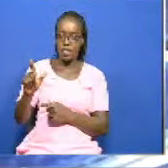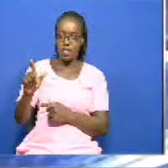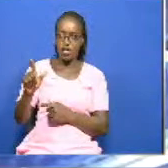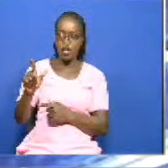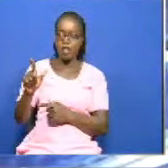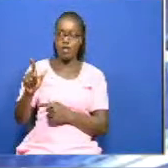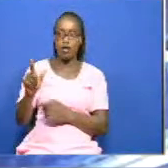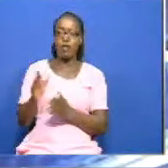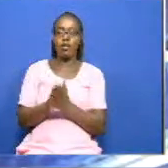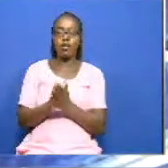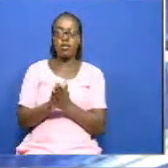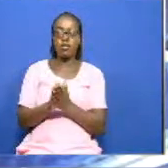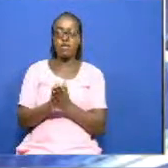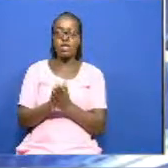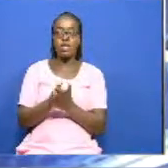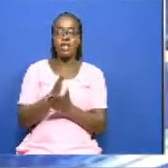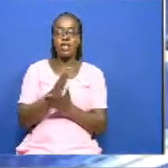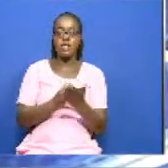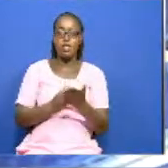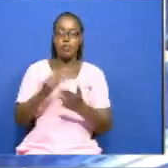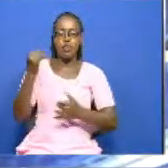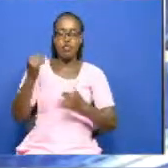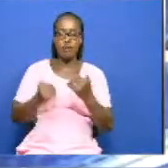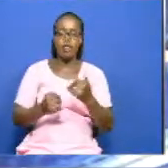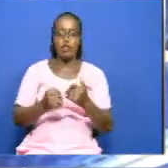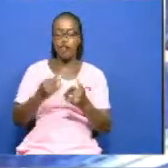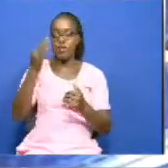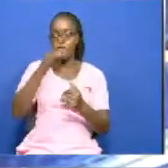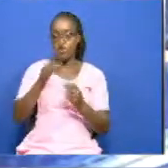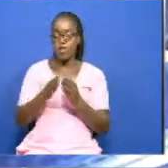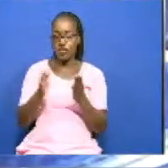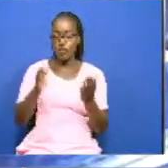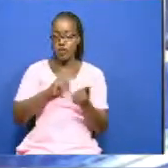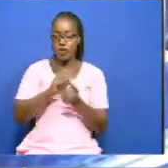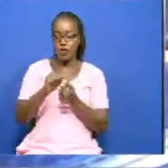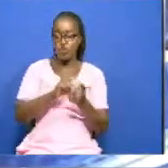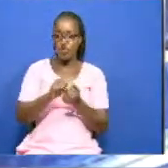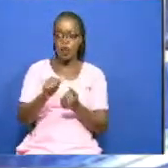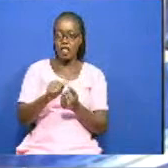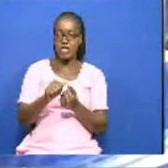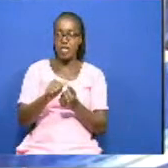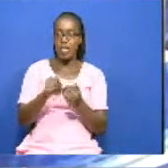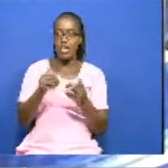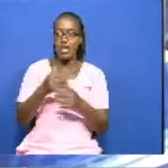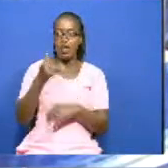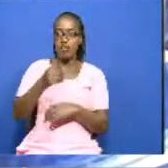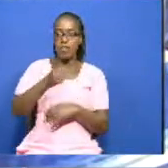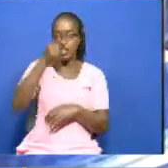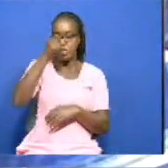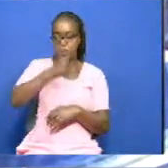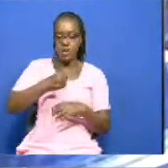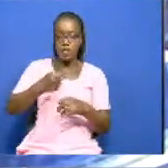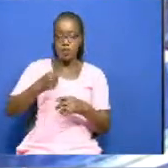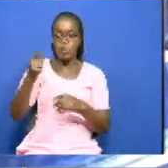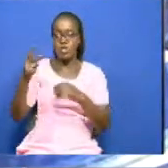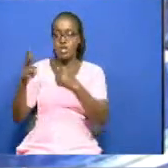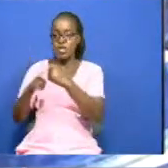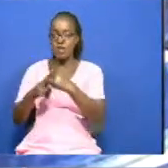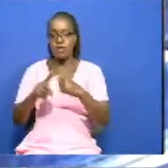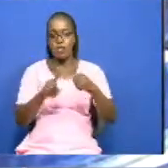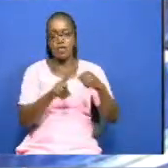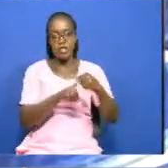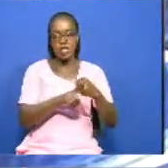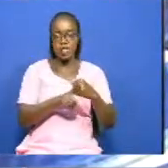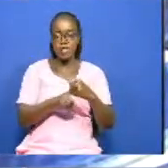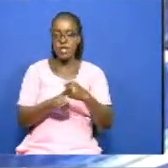the semi-finals of the French Open on Friday after the Spaniard beat Jannik Sinner 7-6,